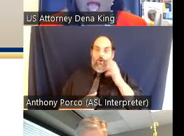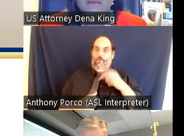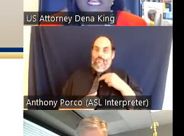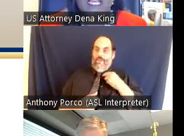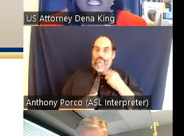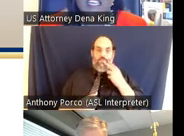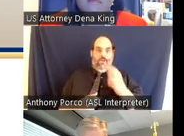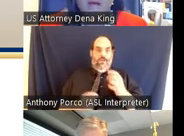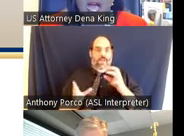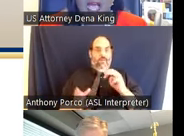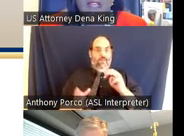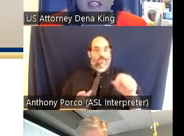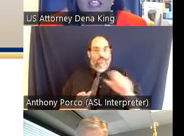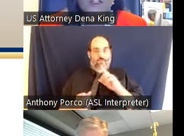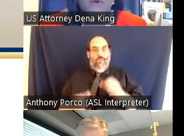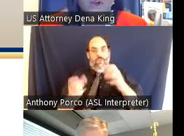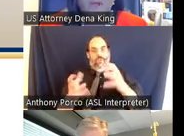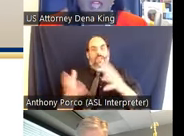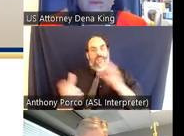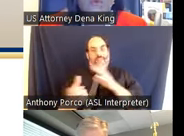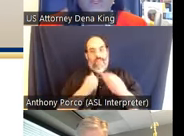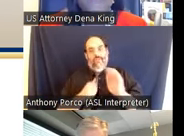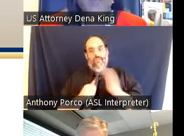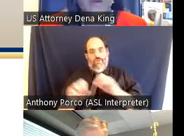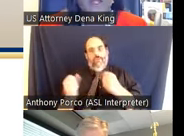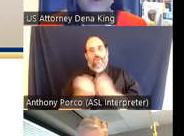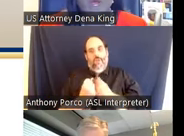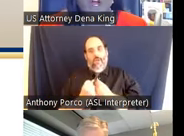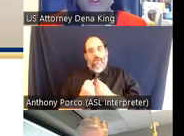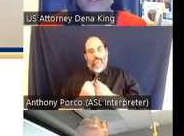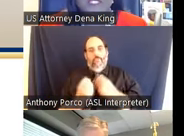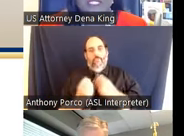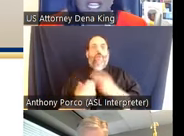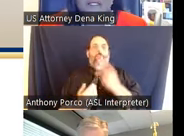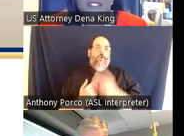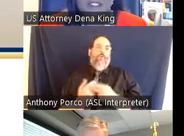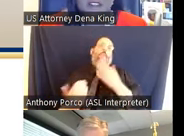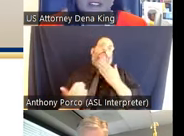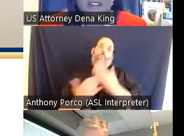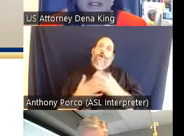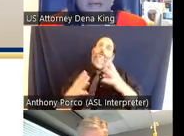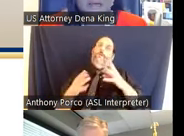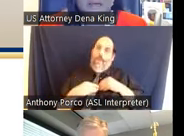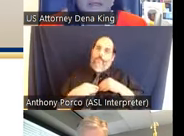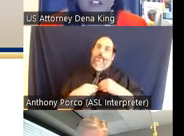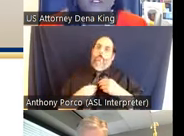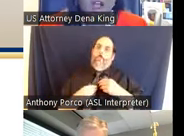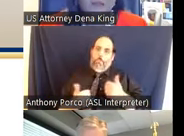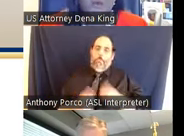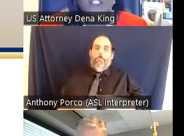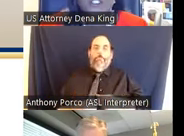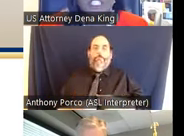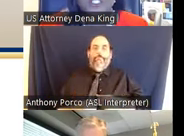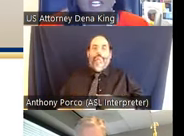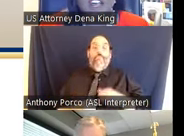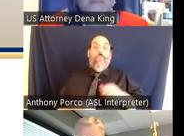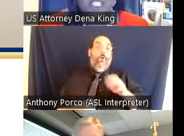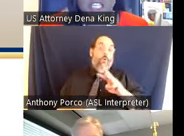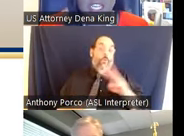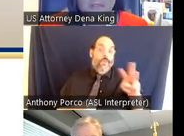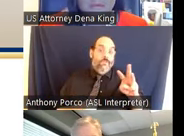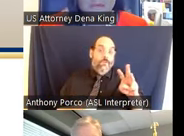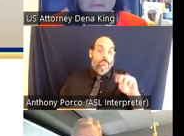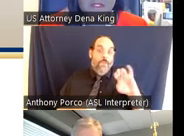hate crimes leave behind. The program was very well received. From the Western District